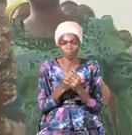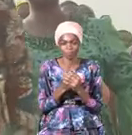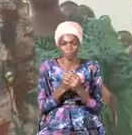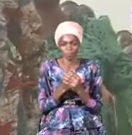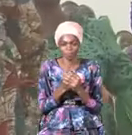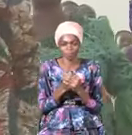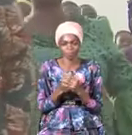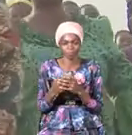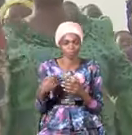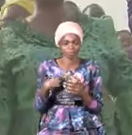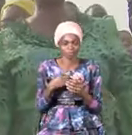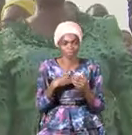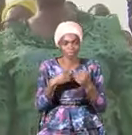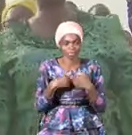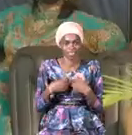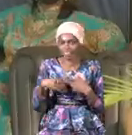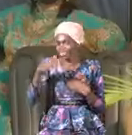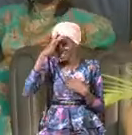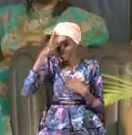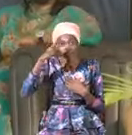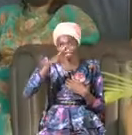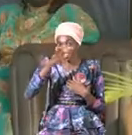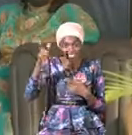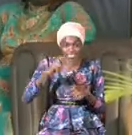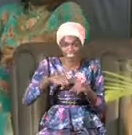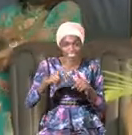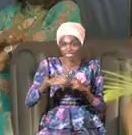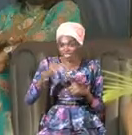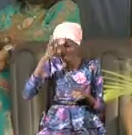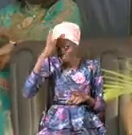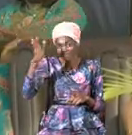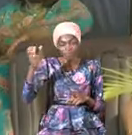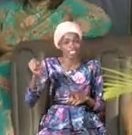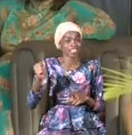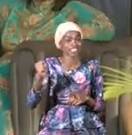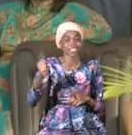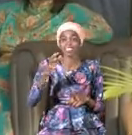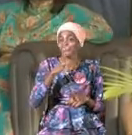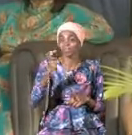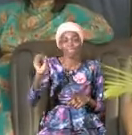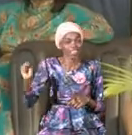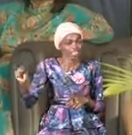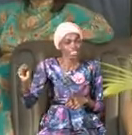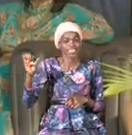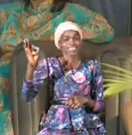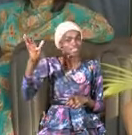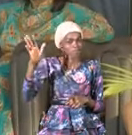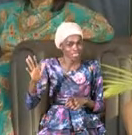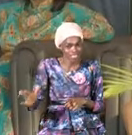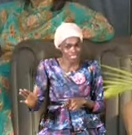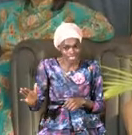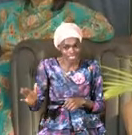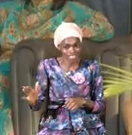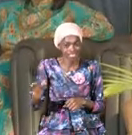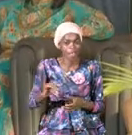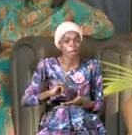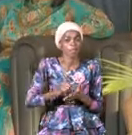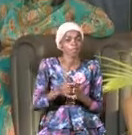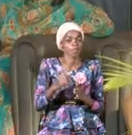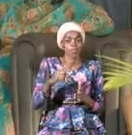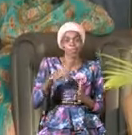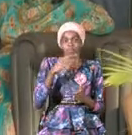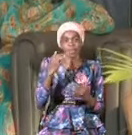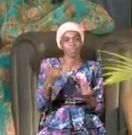Thank you. We have fathers also in the house, mothers in the house, pastors in the house, those that are present